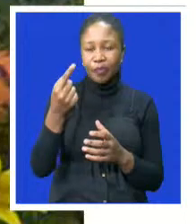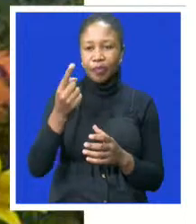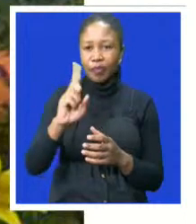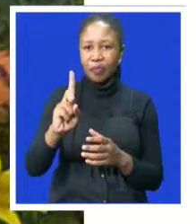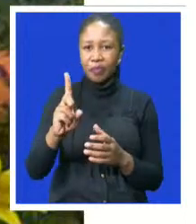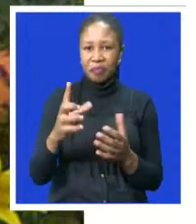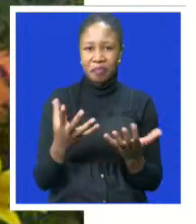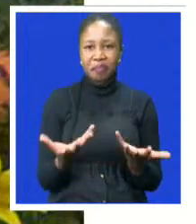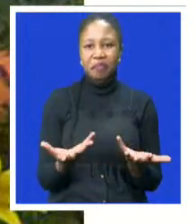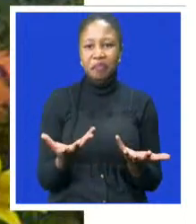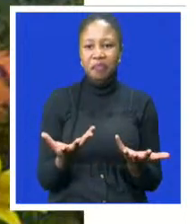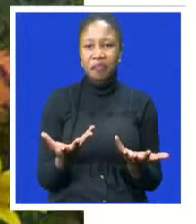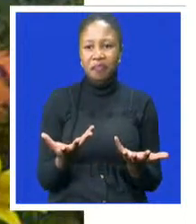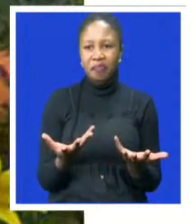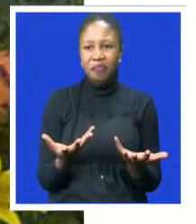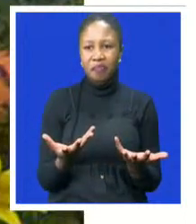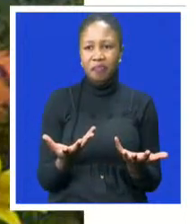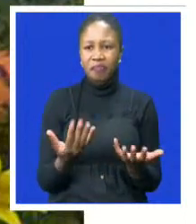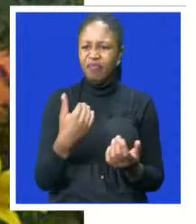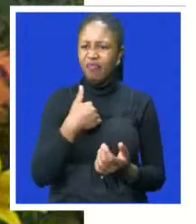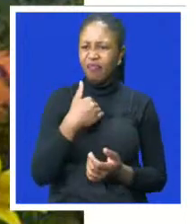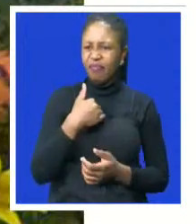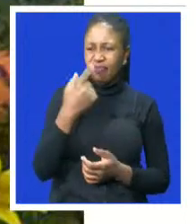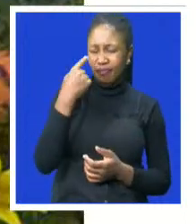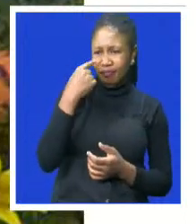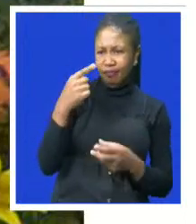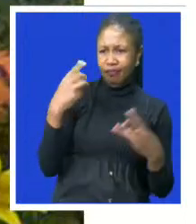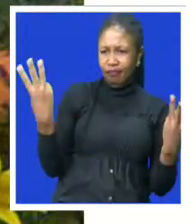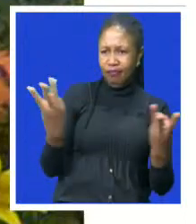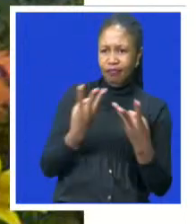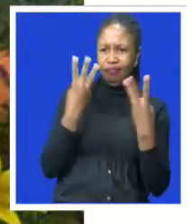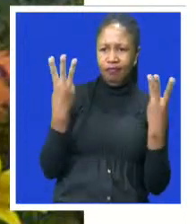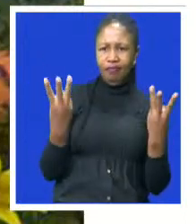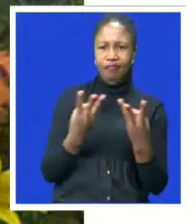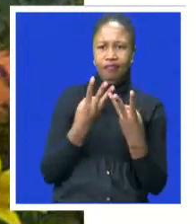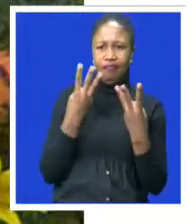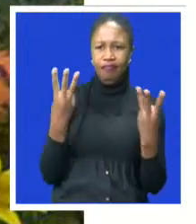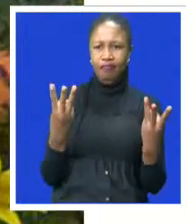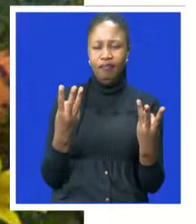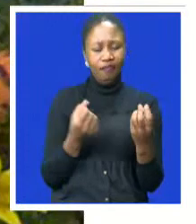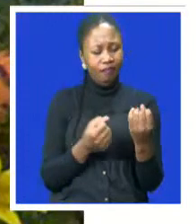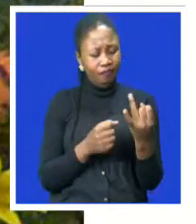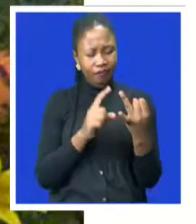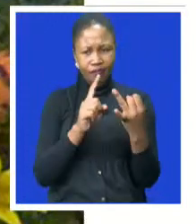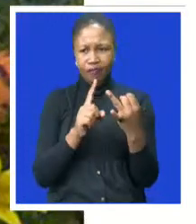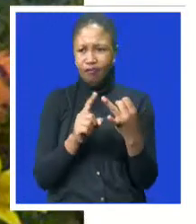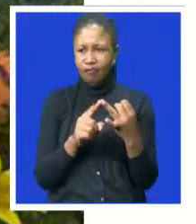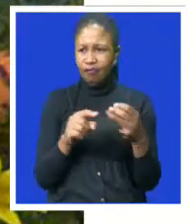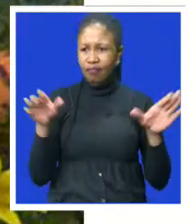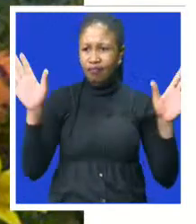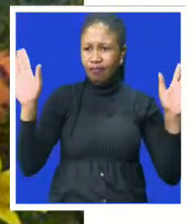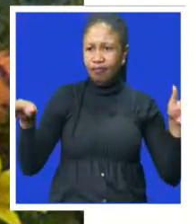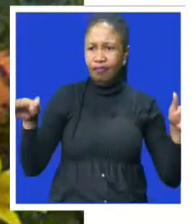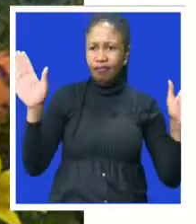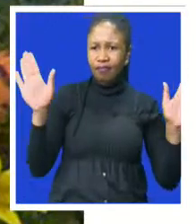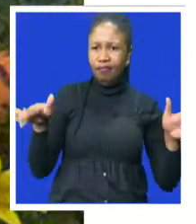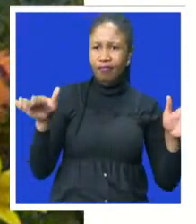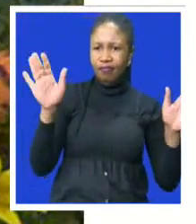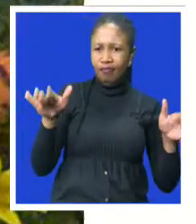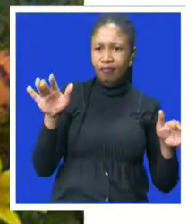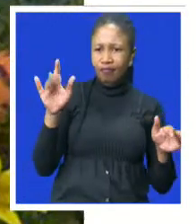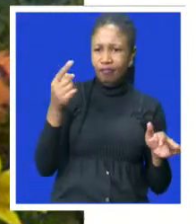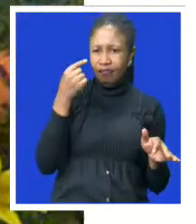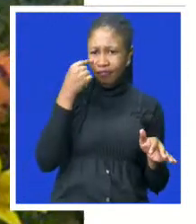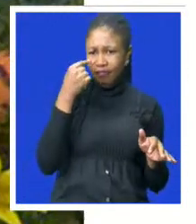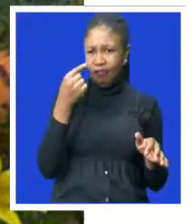me, I can see people there. I can see a bird flying up in the sky. I can see